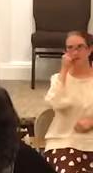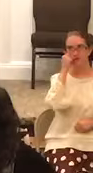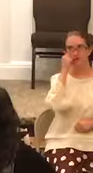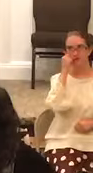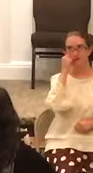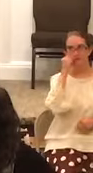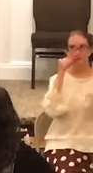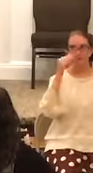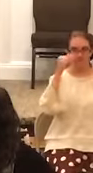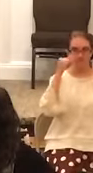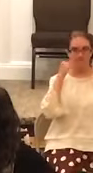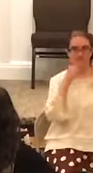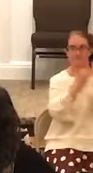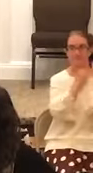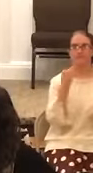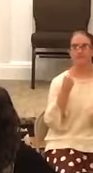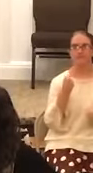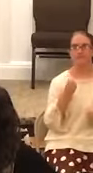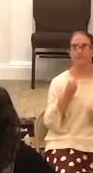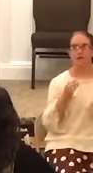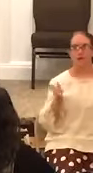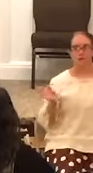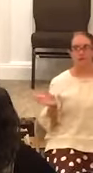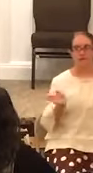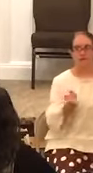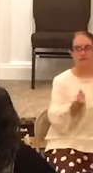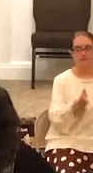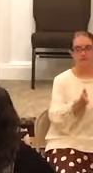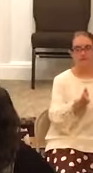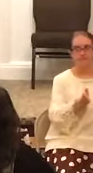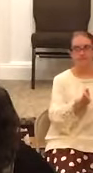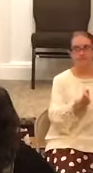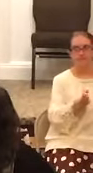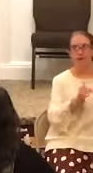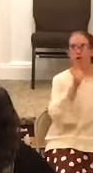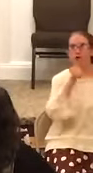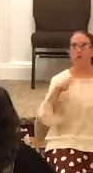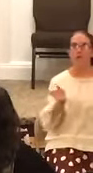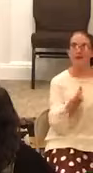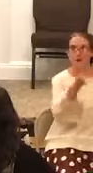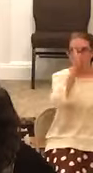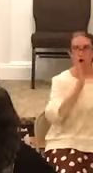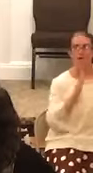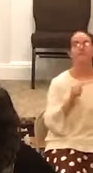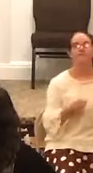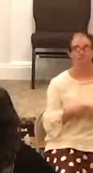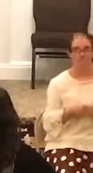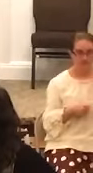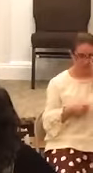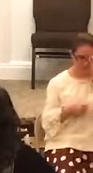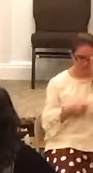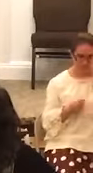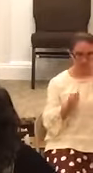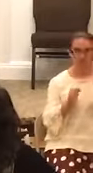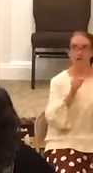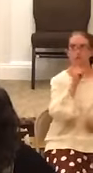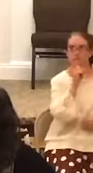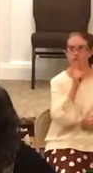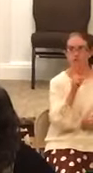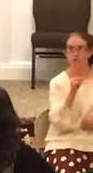having an high priest over the house of God, let us draw near." Don't you want to draw near to God? Yeah. "With a